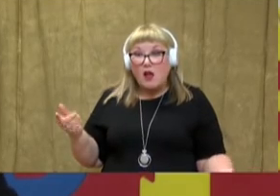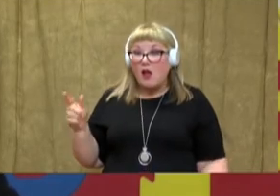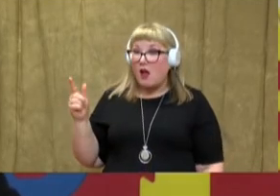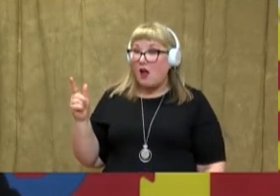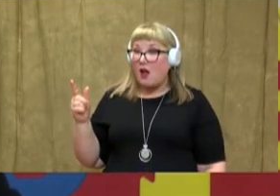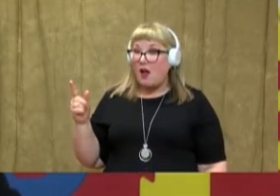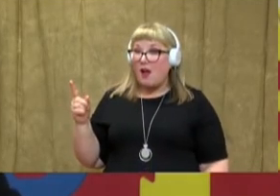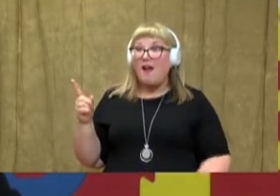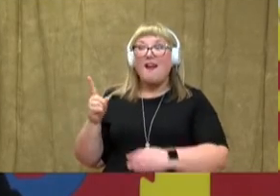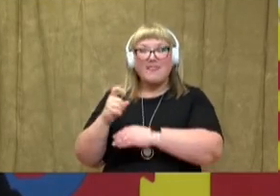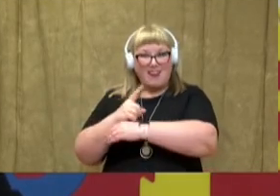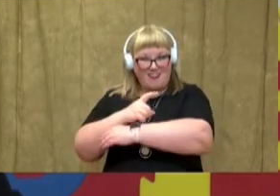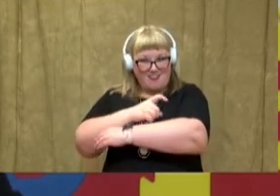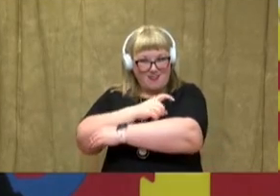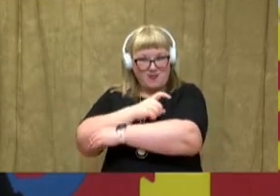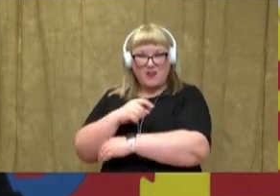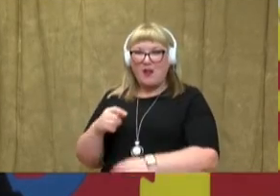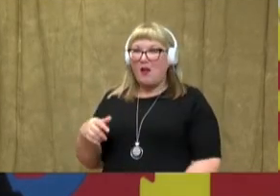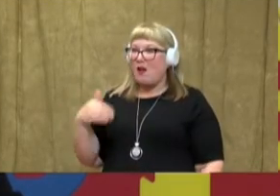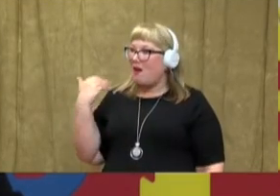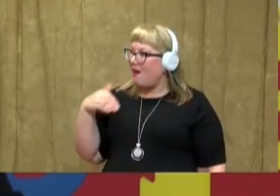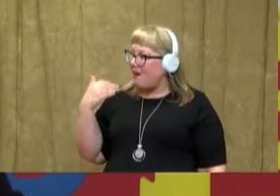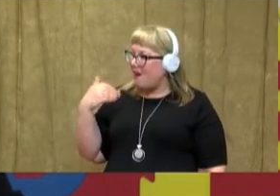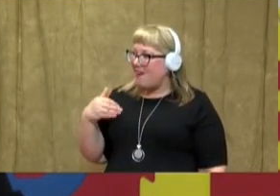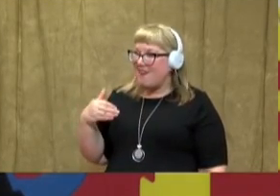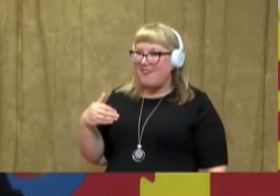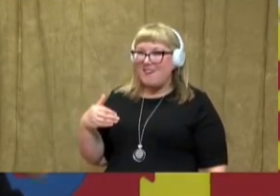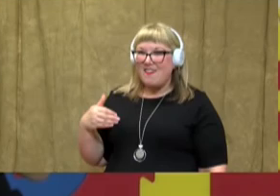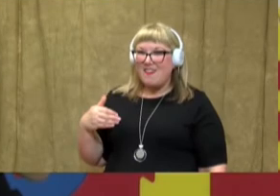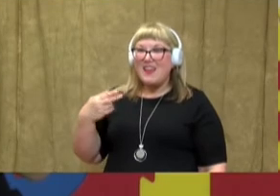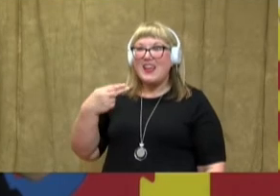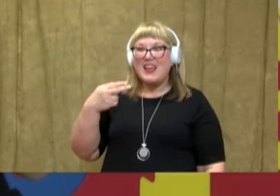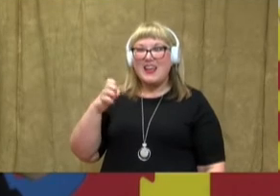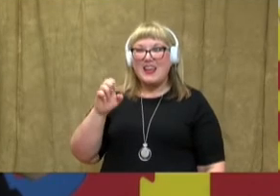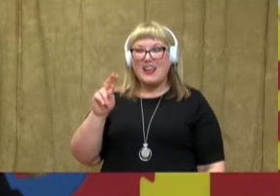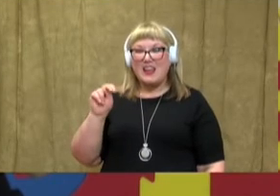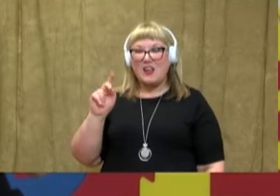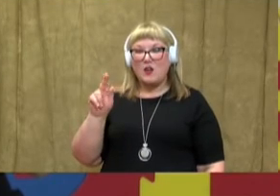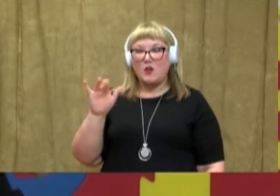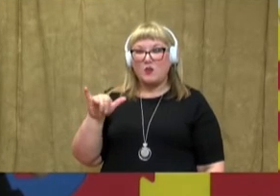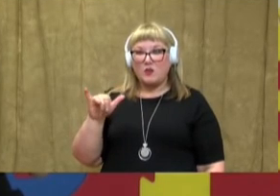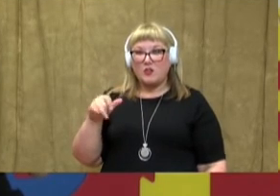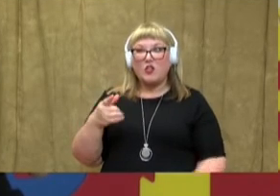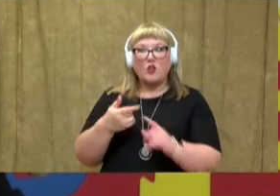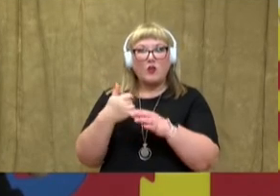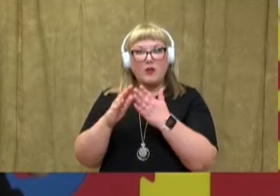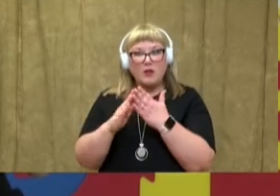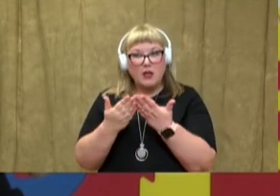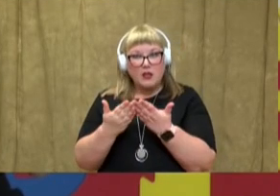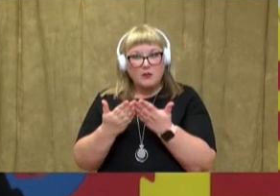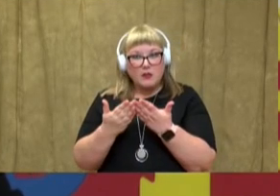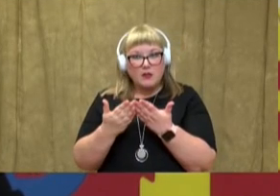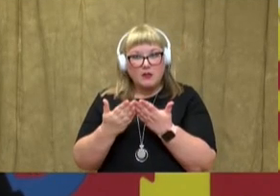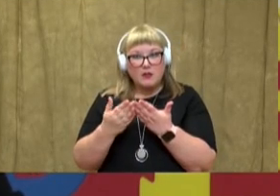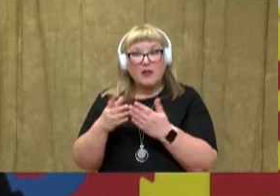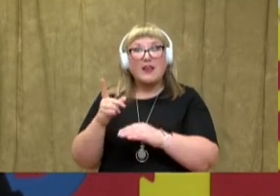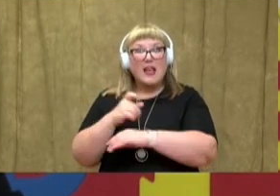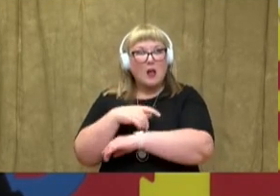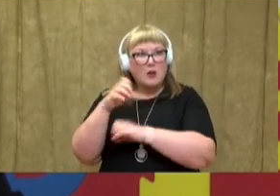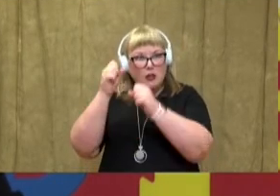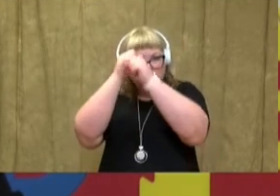What? What? It's Henry? Henry from the book, Caterpillar Dreams?